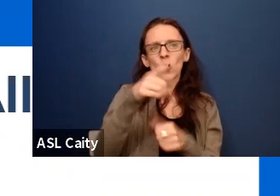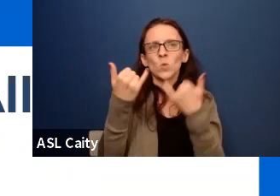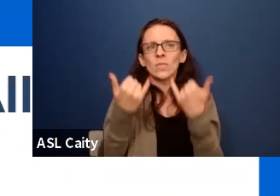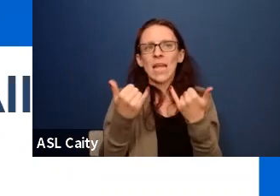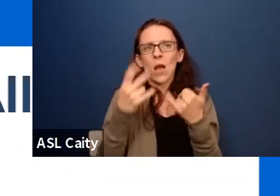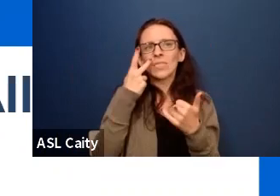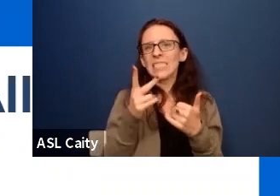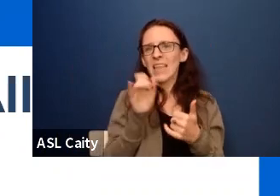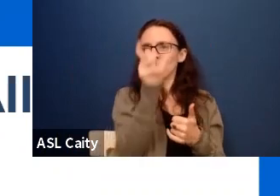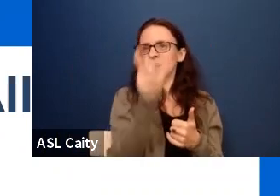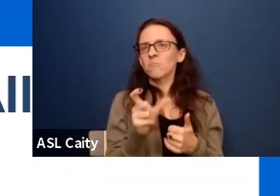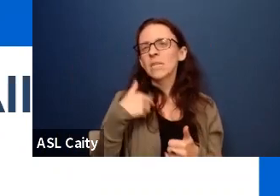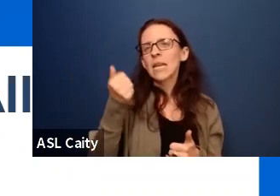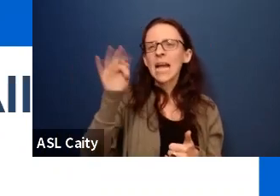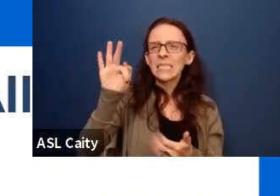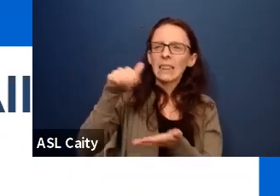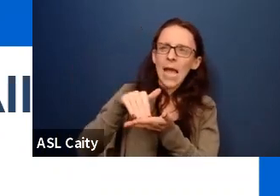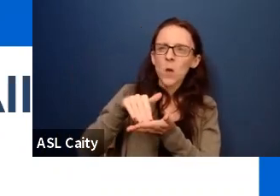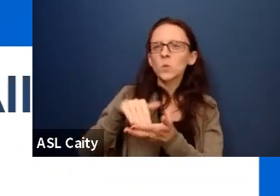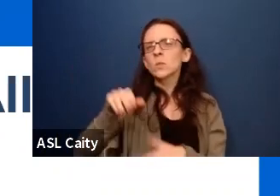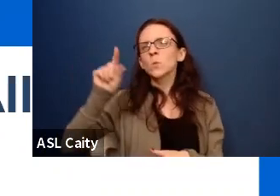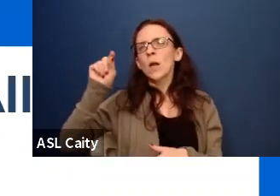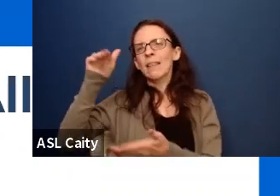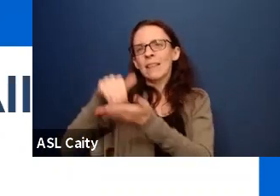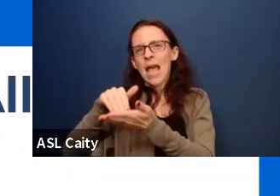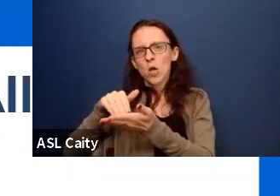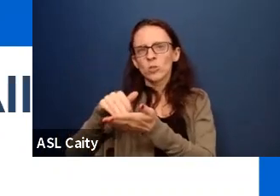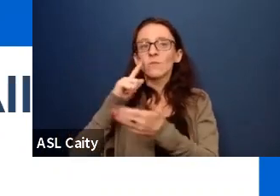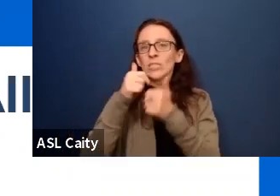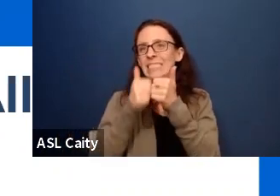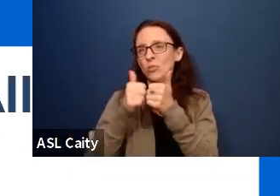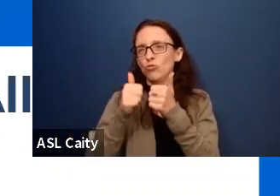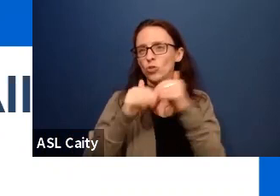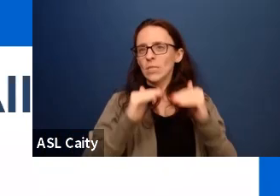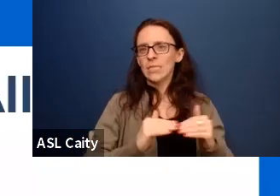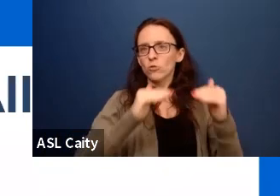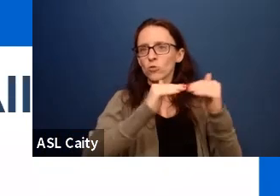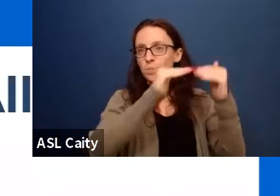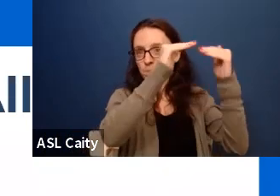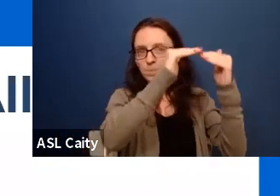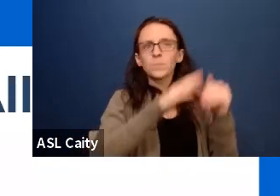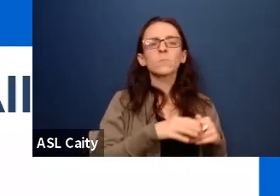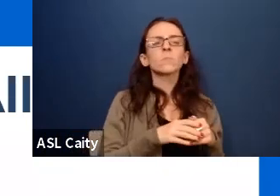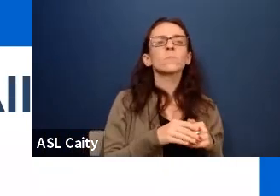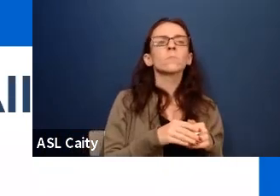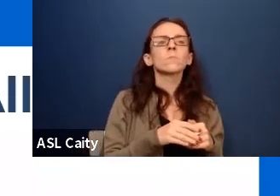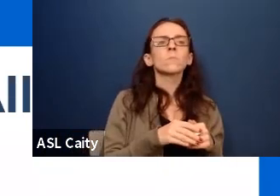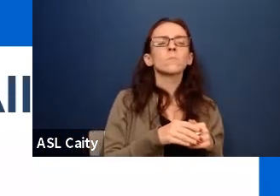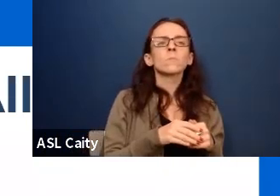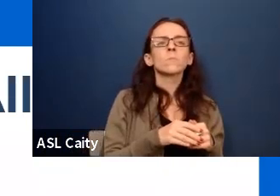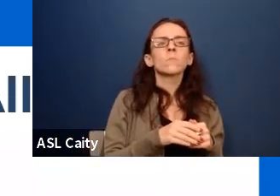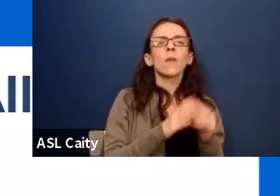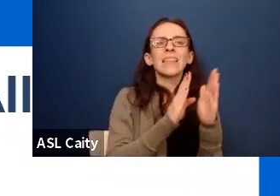19,000 to 20,000 range for each tier. And then for another layer